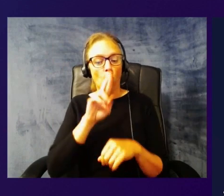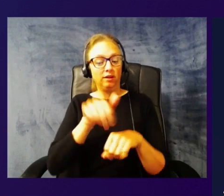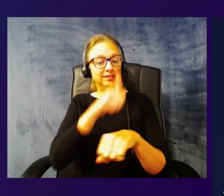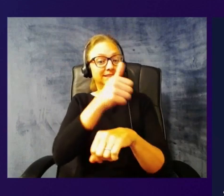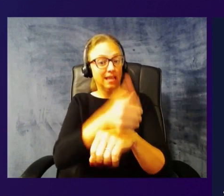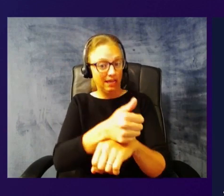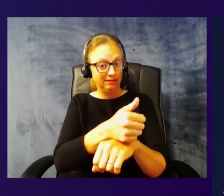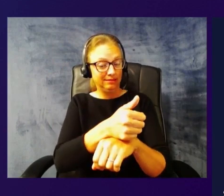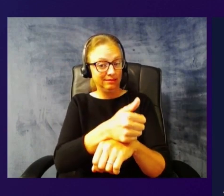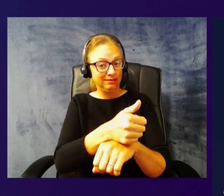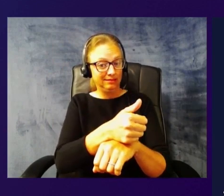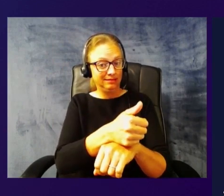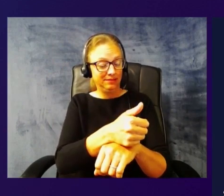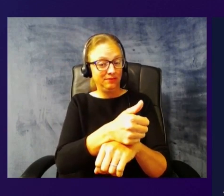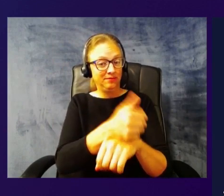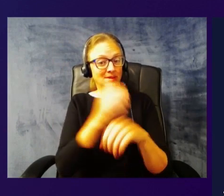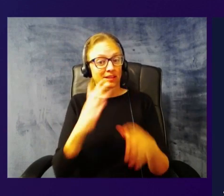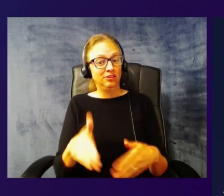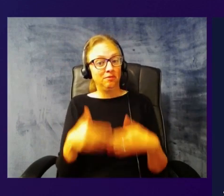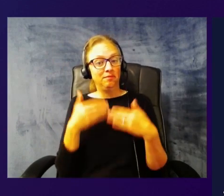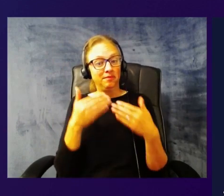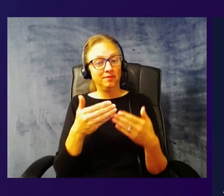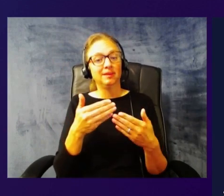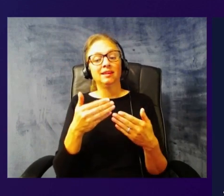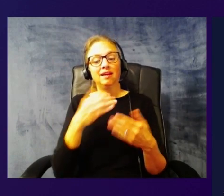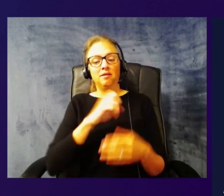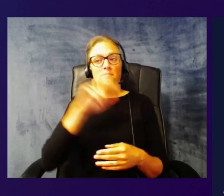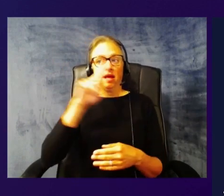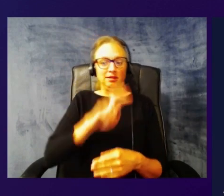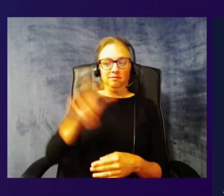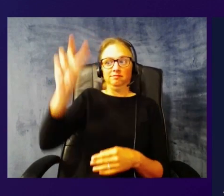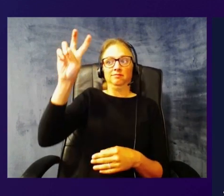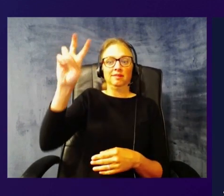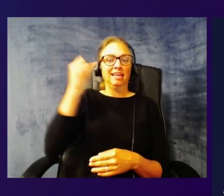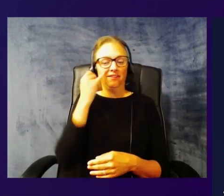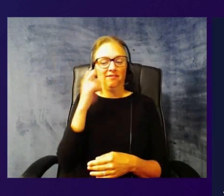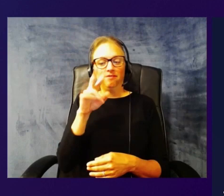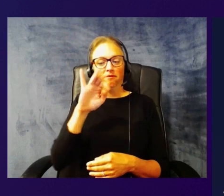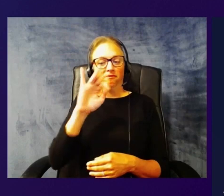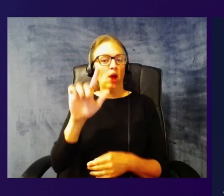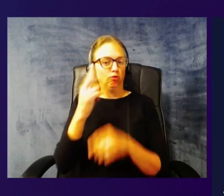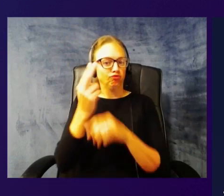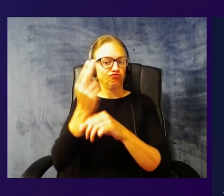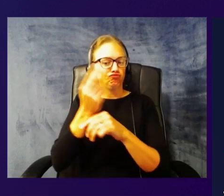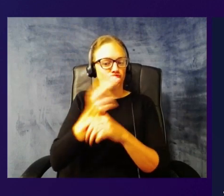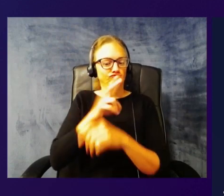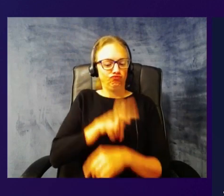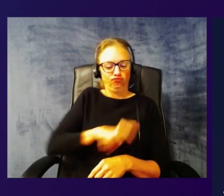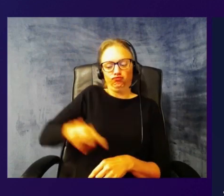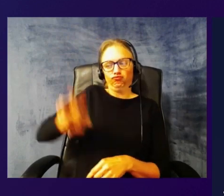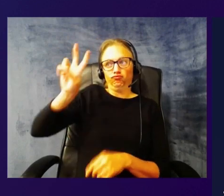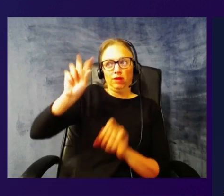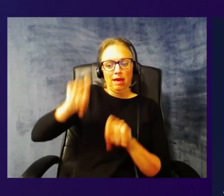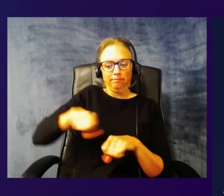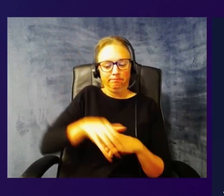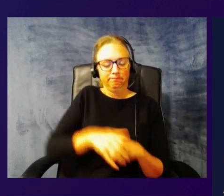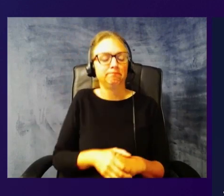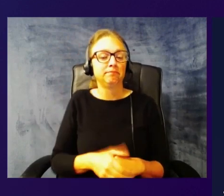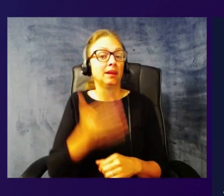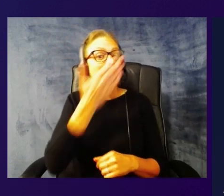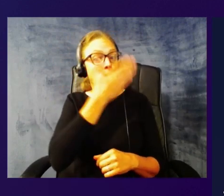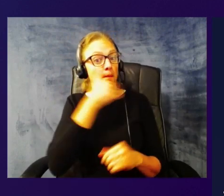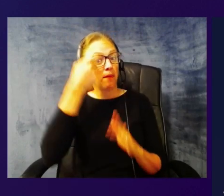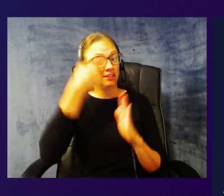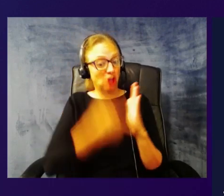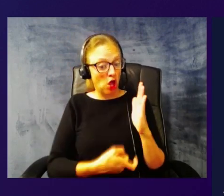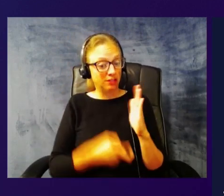data back to hot tiers if data becomes viral again. Lastly, the best cost optimization is moving your